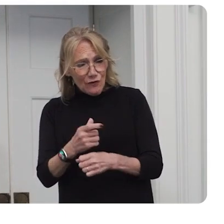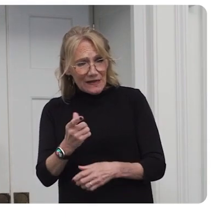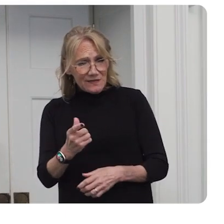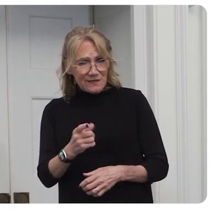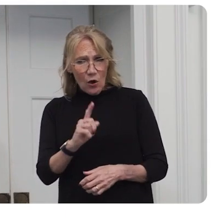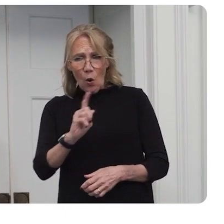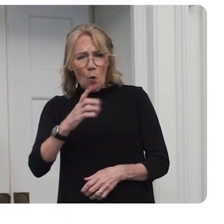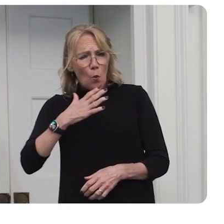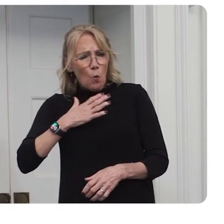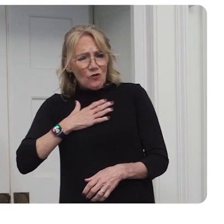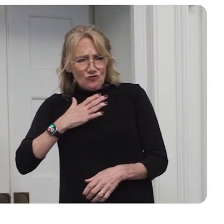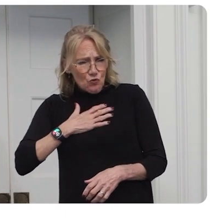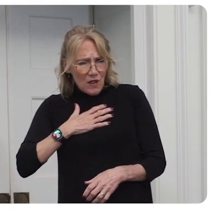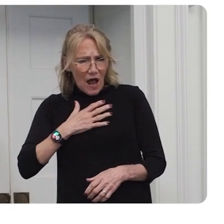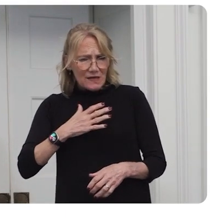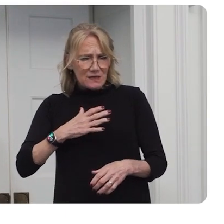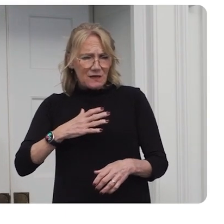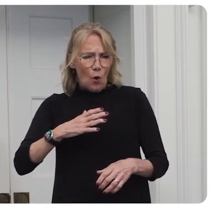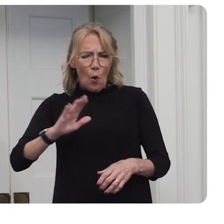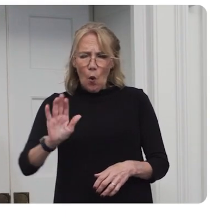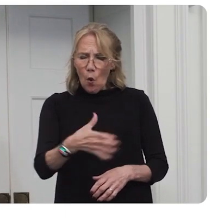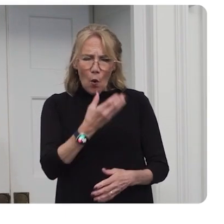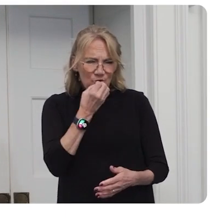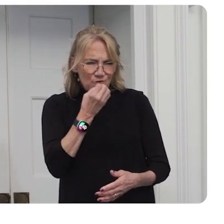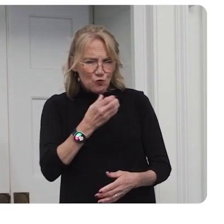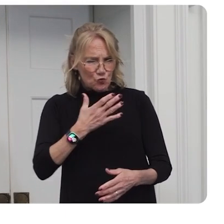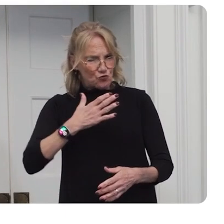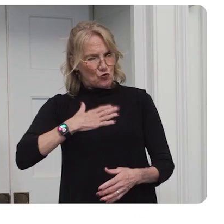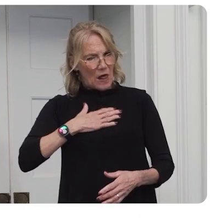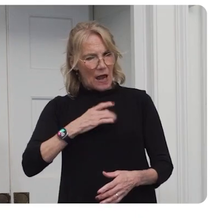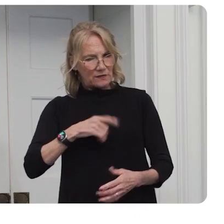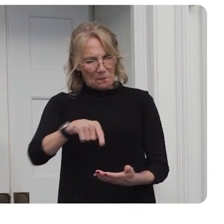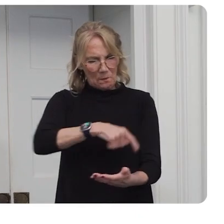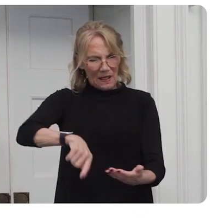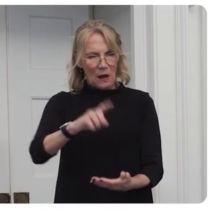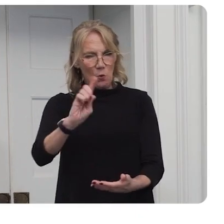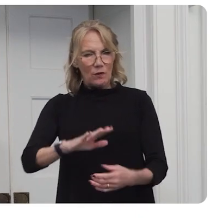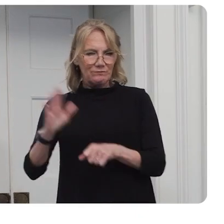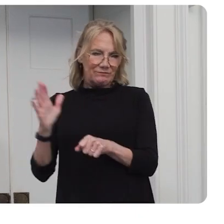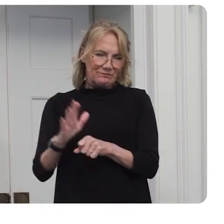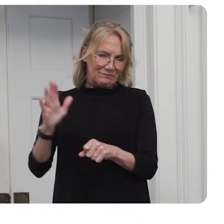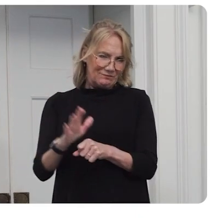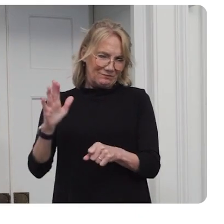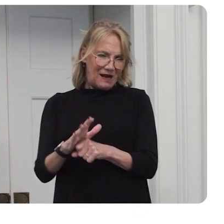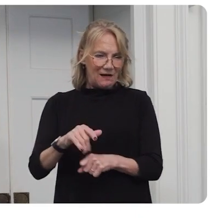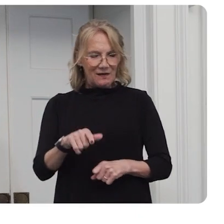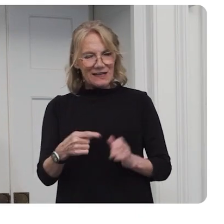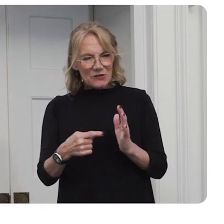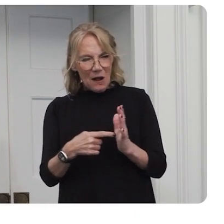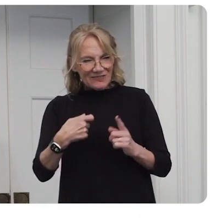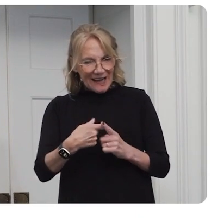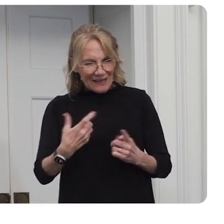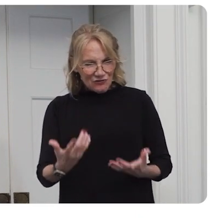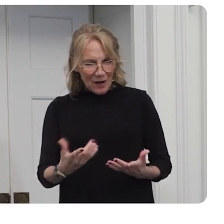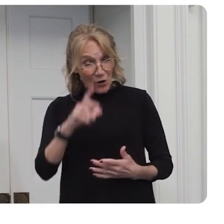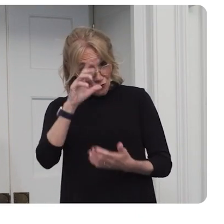Grace, I said, Grace, what's your fate? What do you like to have on everything? And you were like, tomato ketchup. So, yeah,